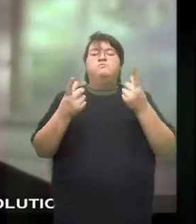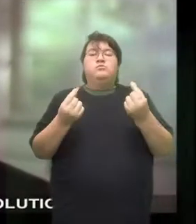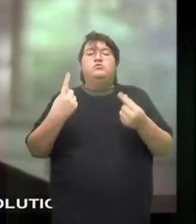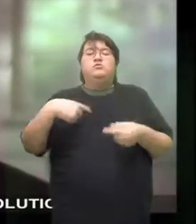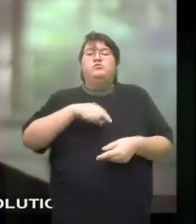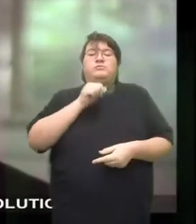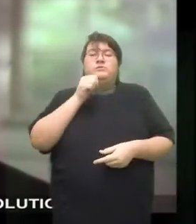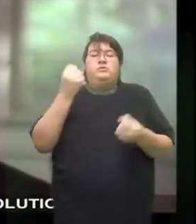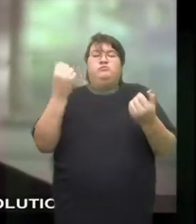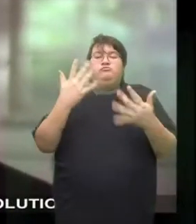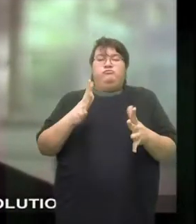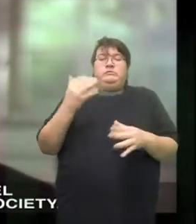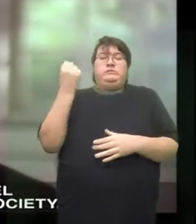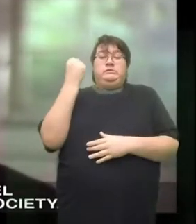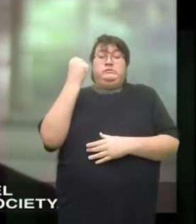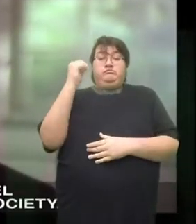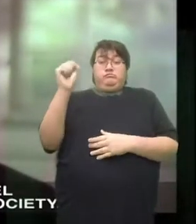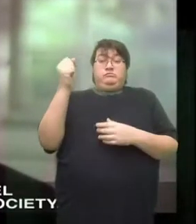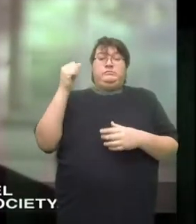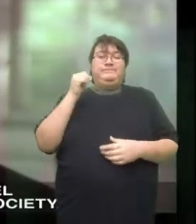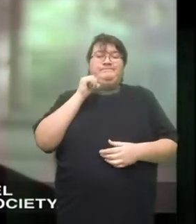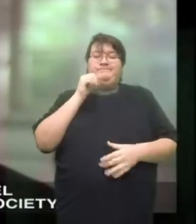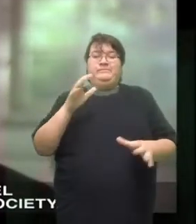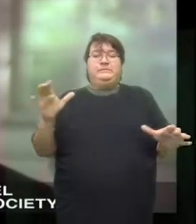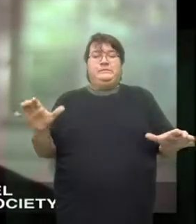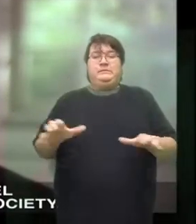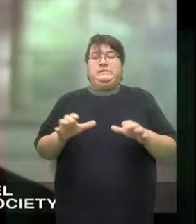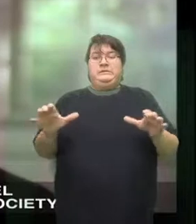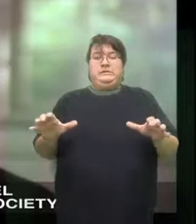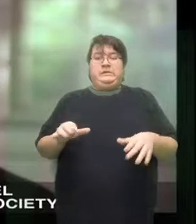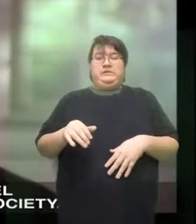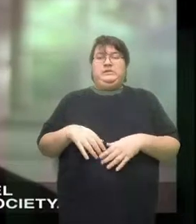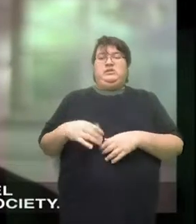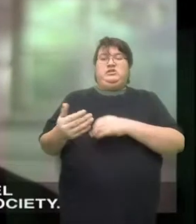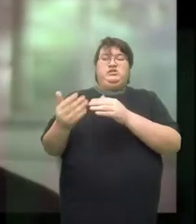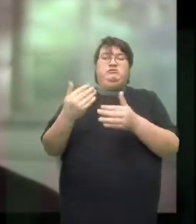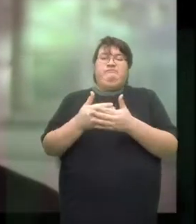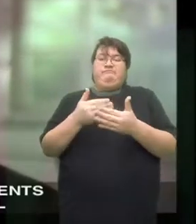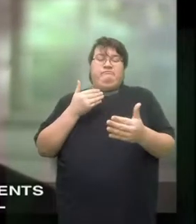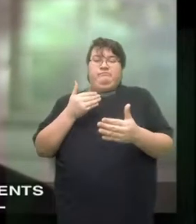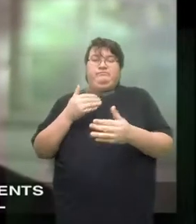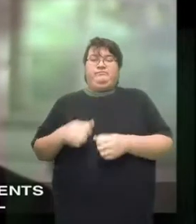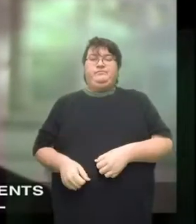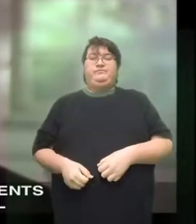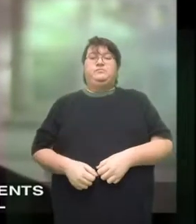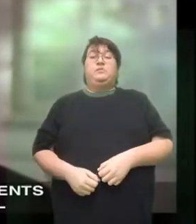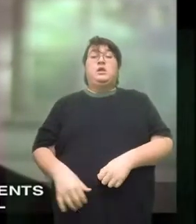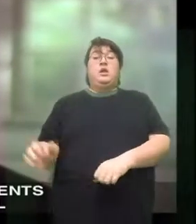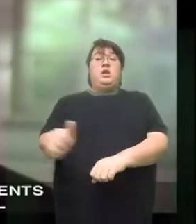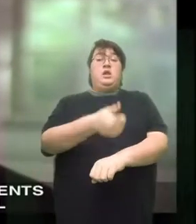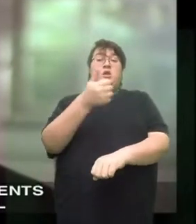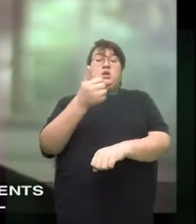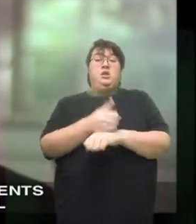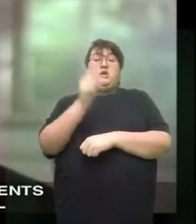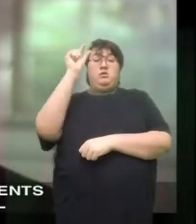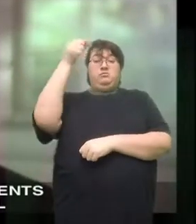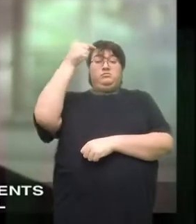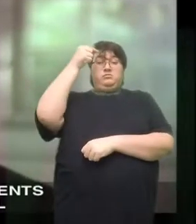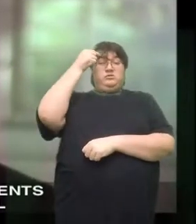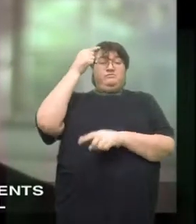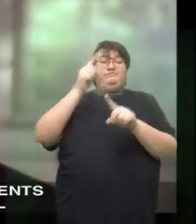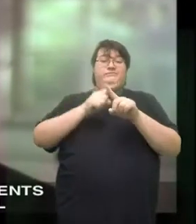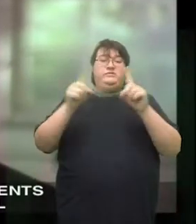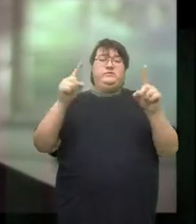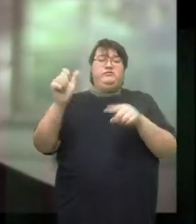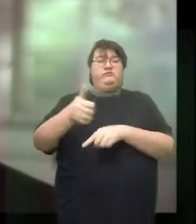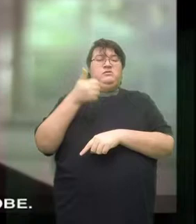We've accomplished a revolution which has no parallel in the annals of human society. We have set up governments